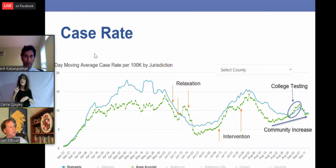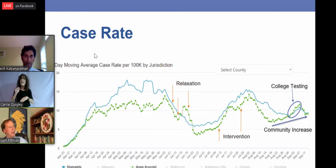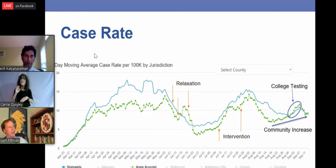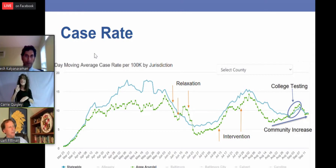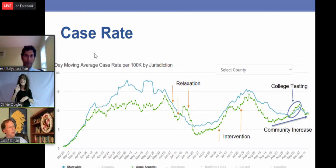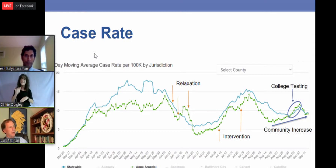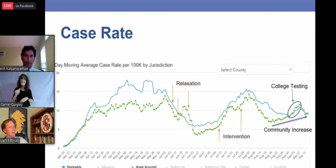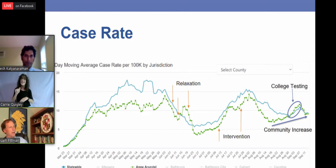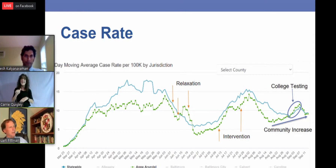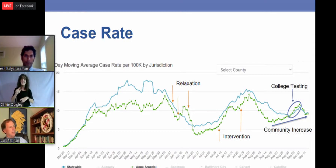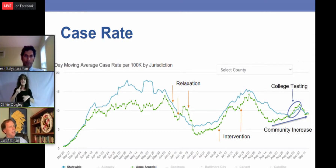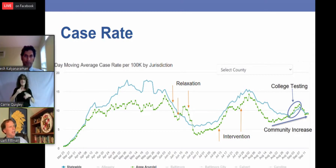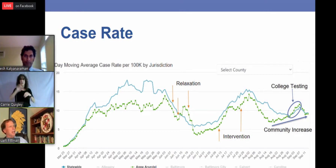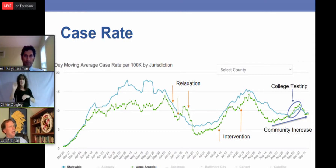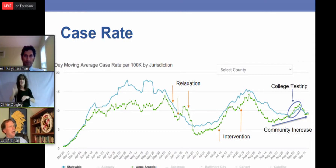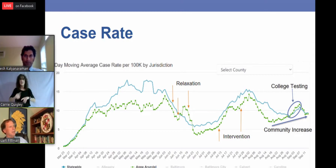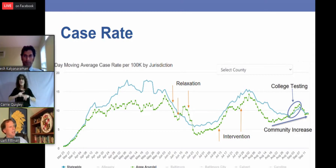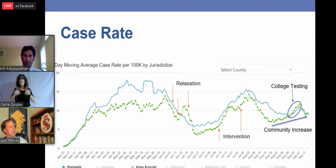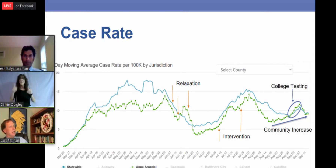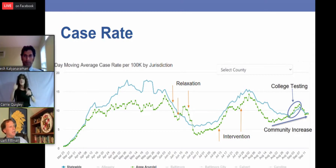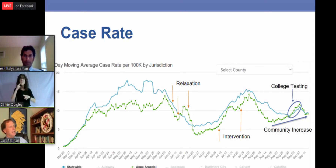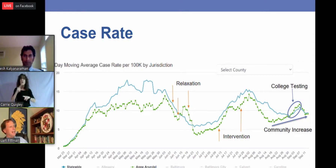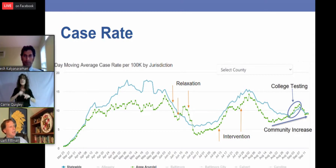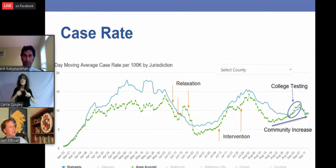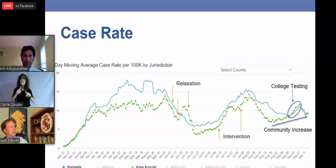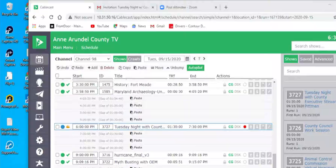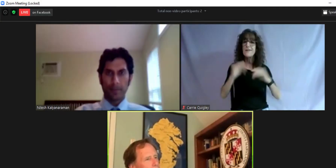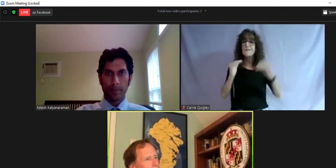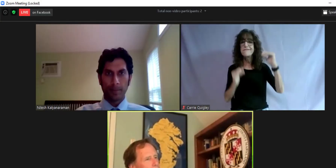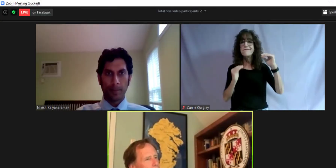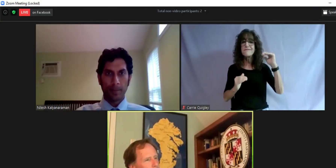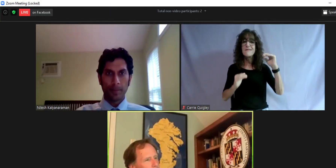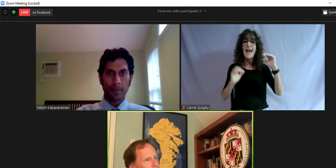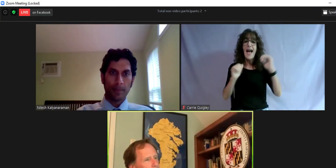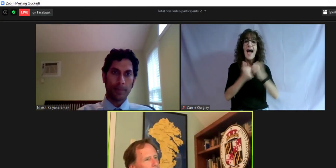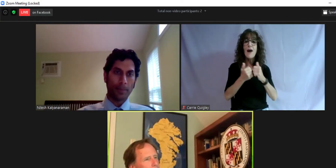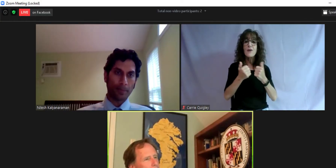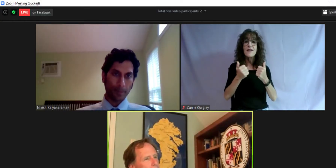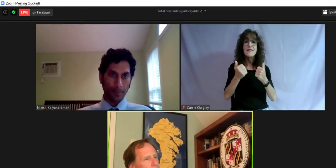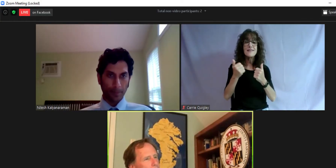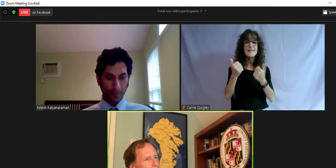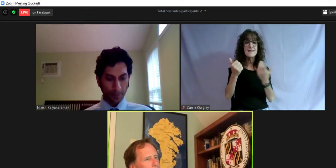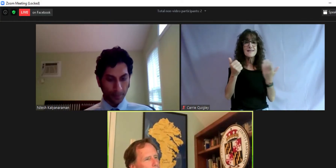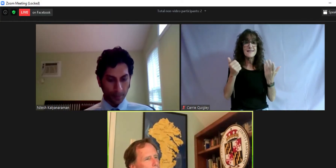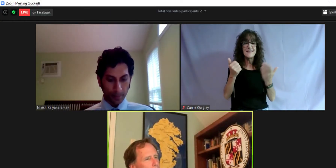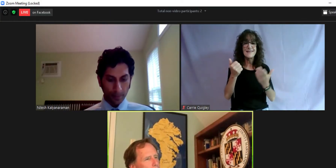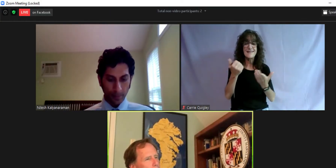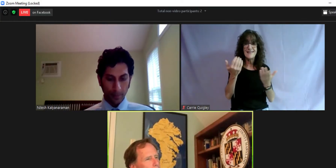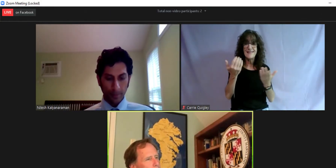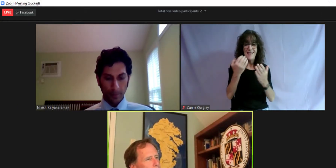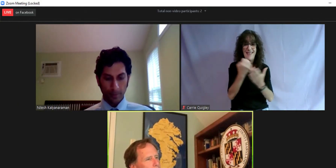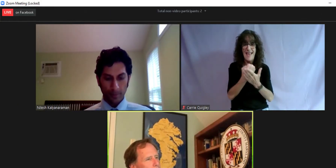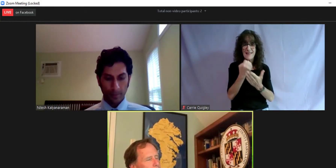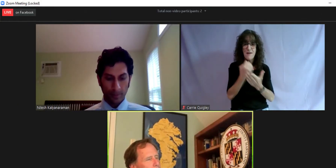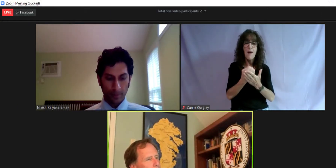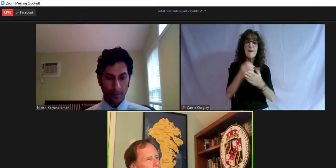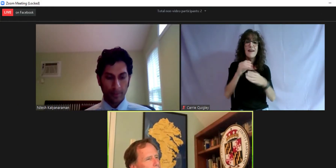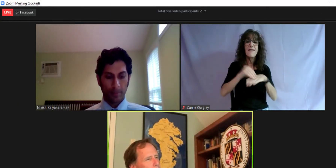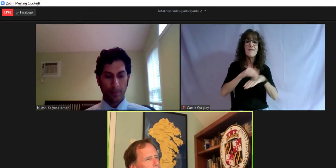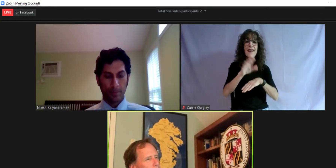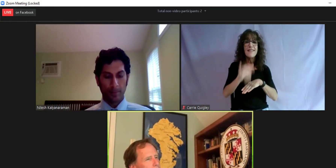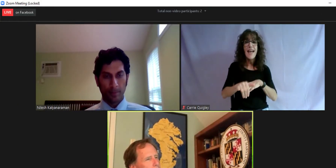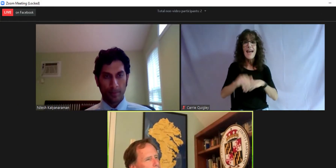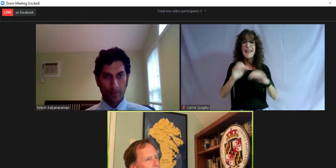catch and die from coronavirus. How does inequity in healthcare contribute to this? How do heavier minority populations in